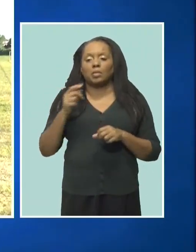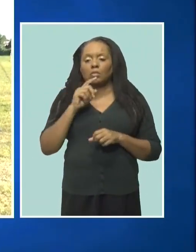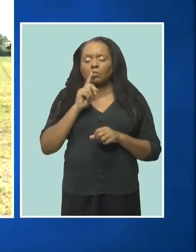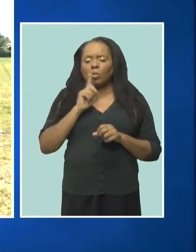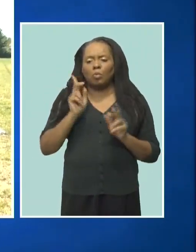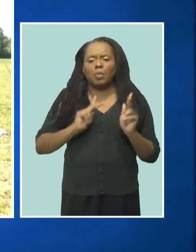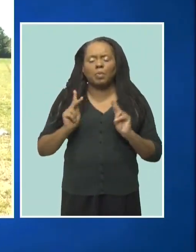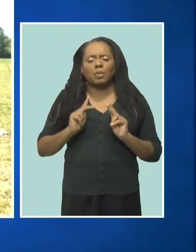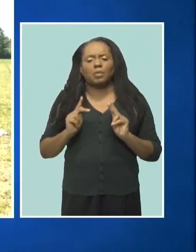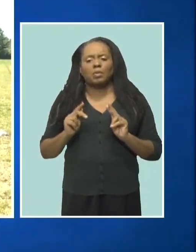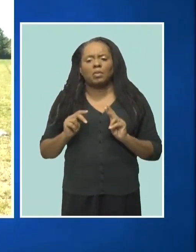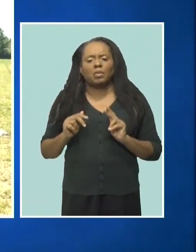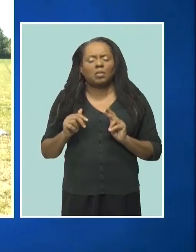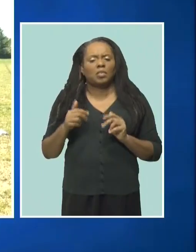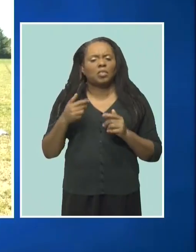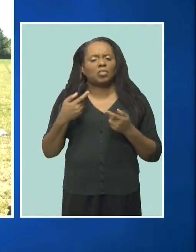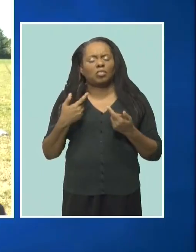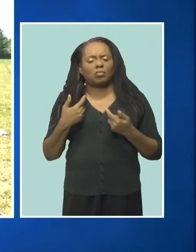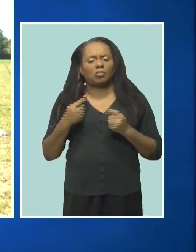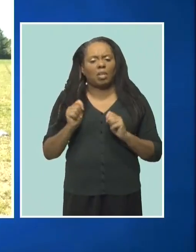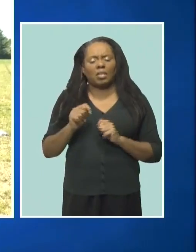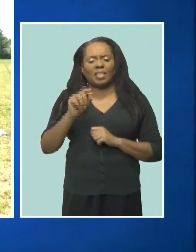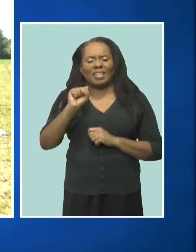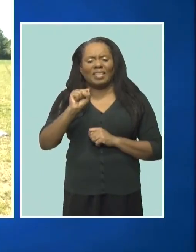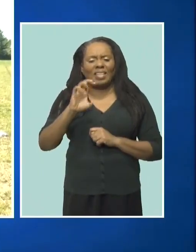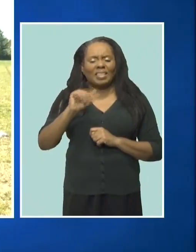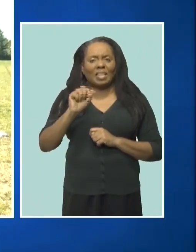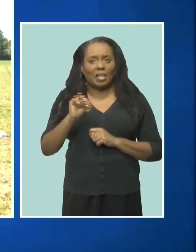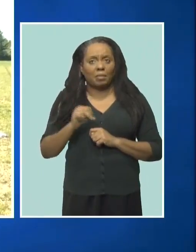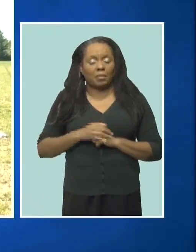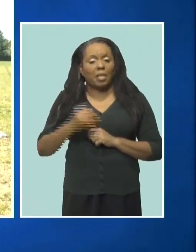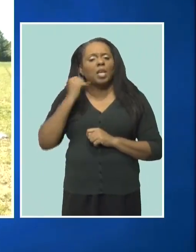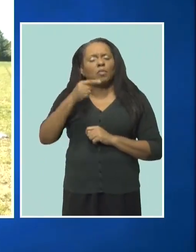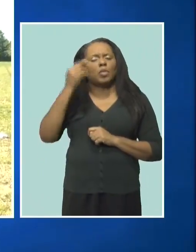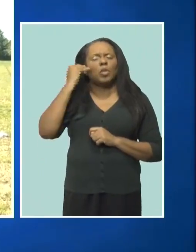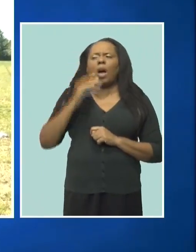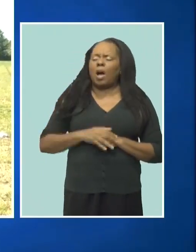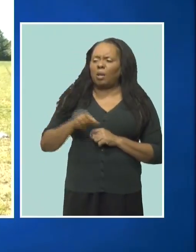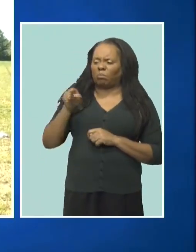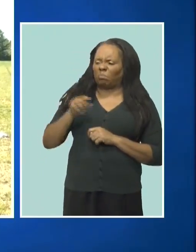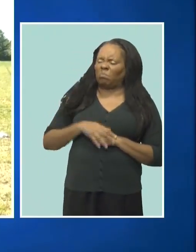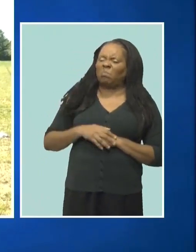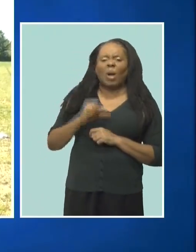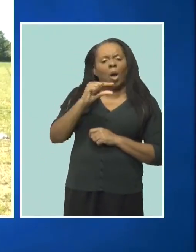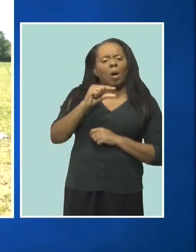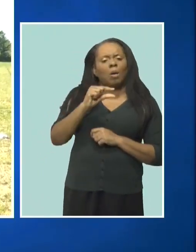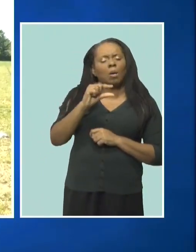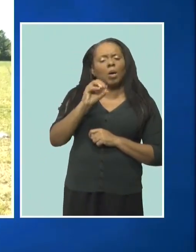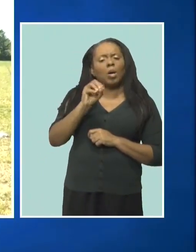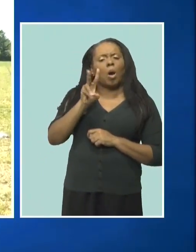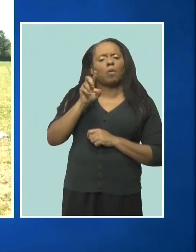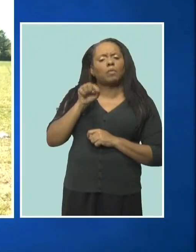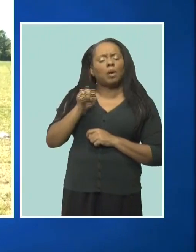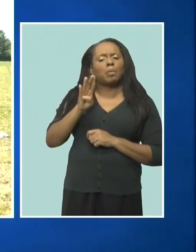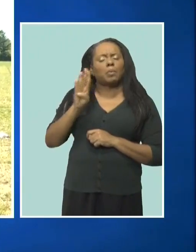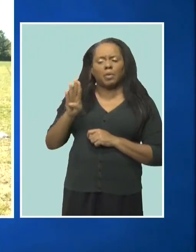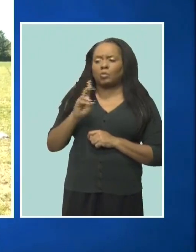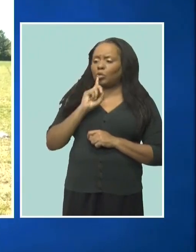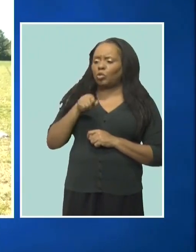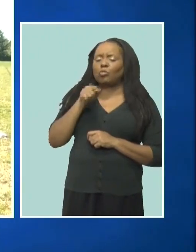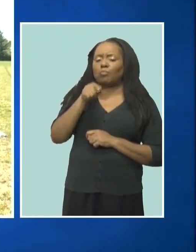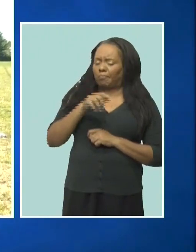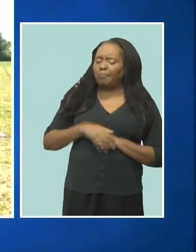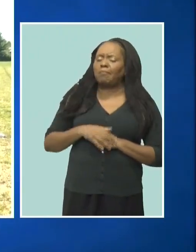all of these kinds of threats that we've been seeing. Because if you know that this is a trusted, this is the source of truth for everything that government is doing and saying that this is a